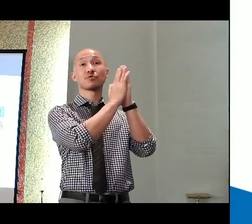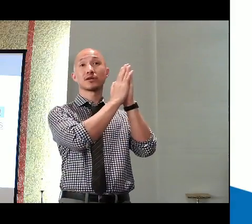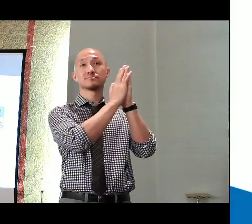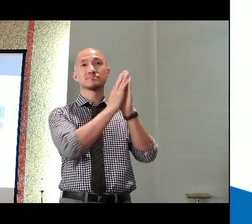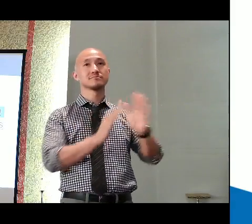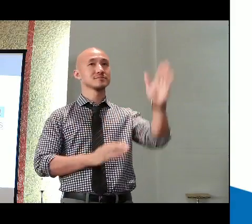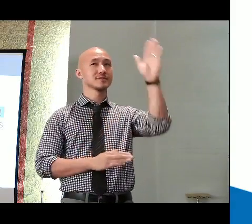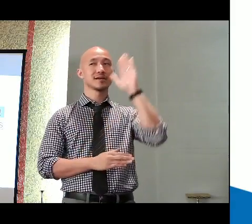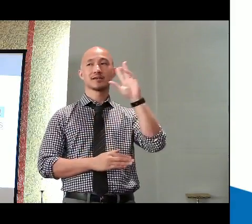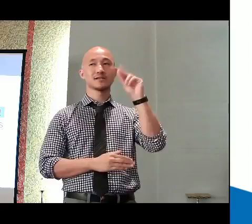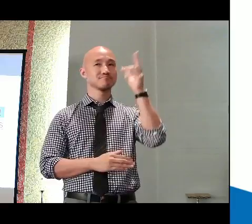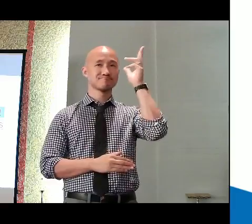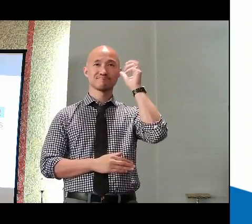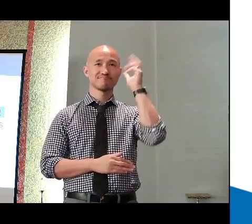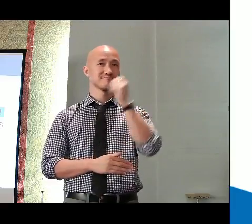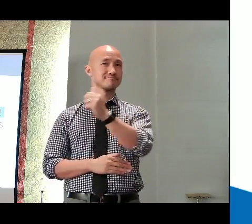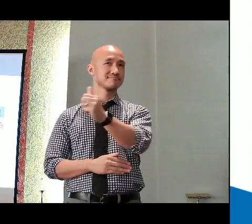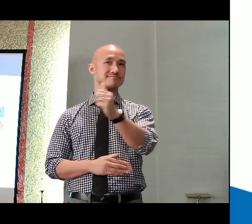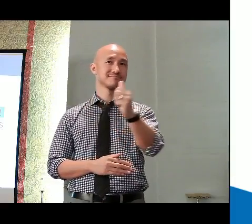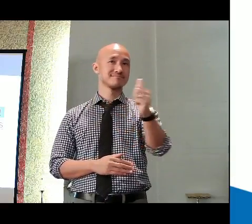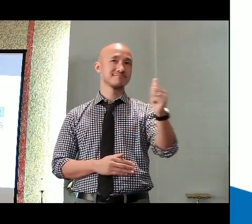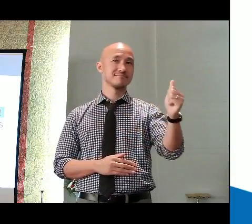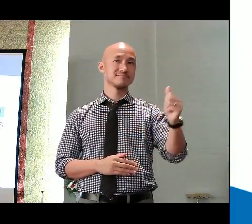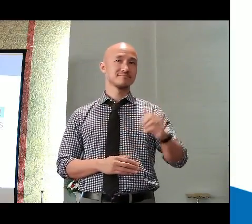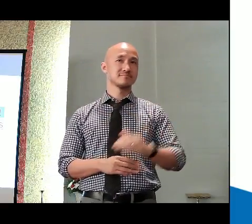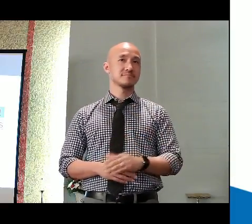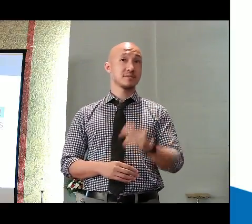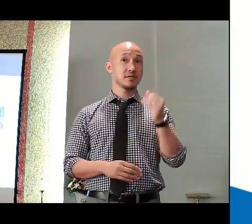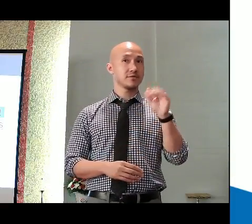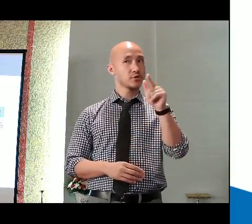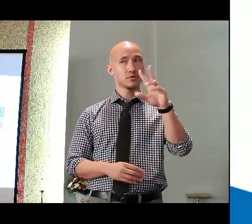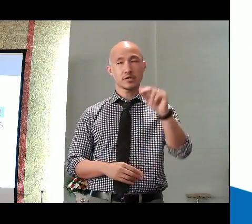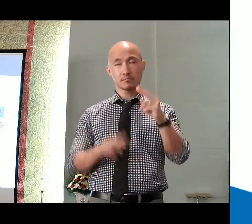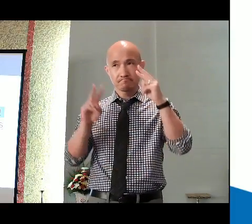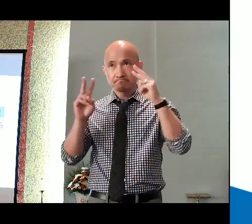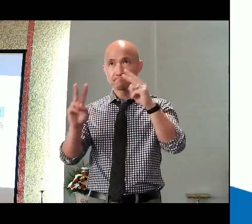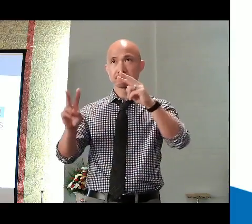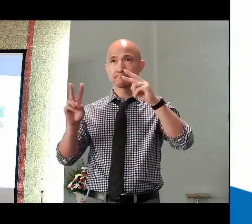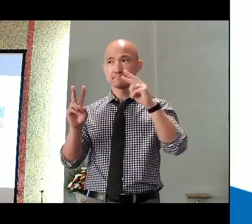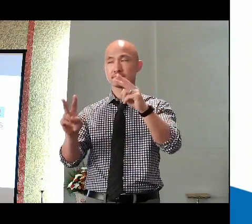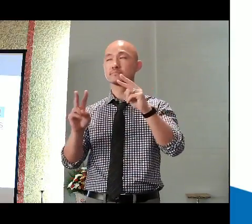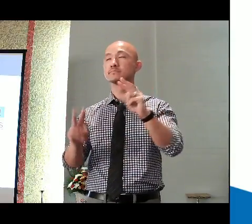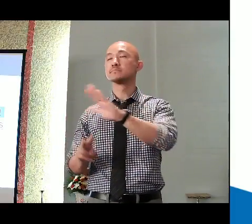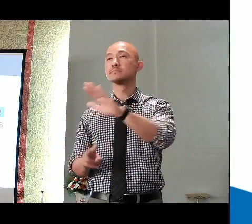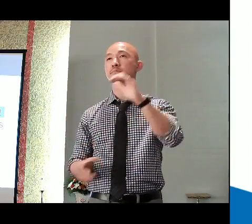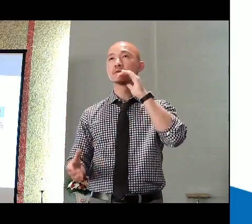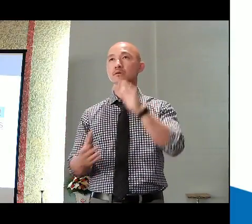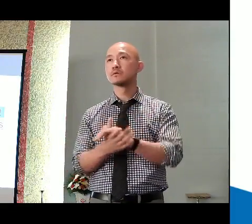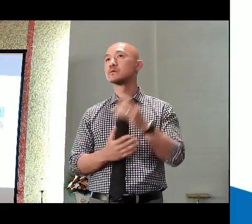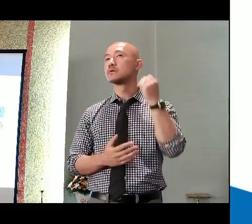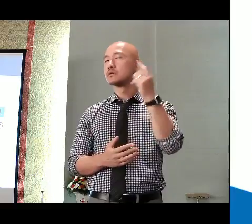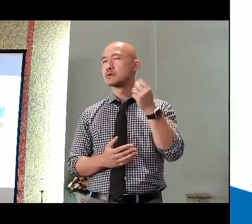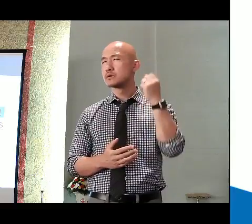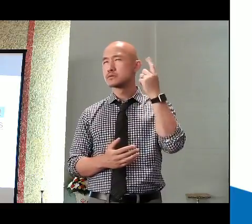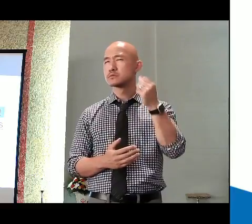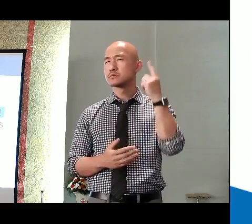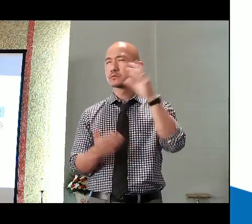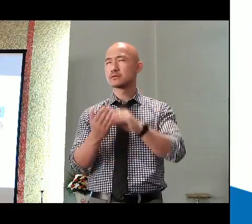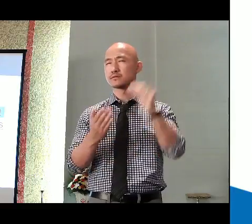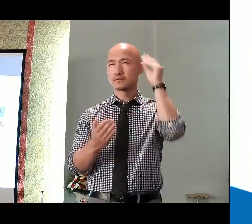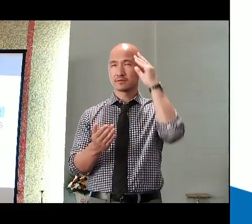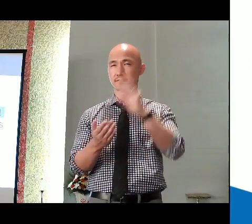her in a conscientious way, if you don't live with her attempting and giving it your all to understand this vulnerability she has to